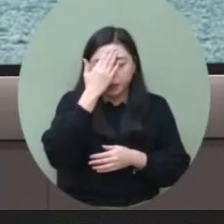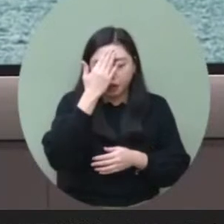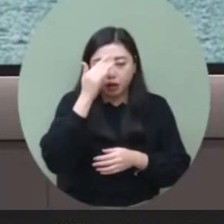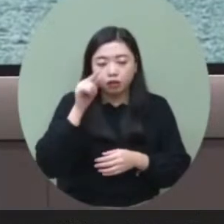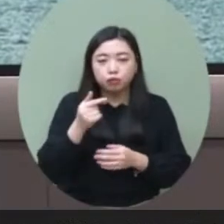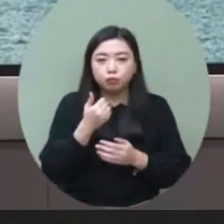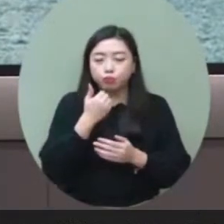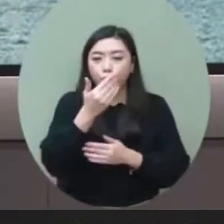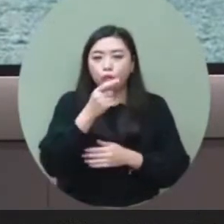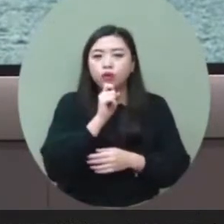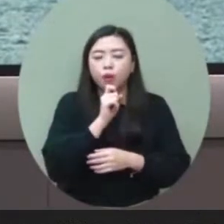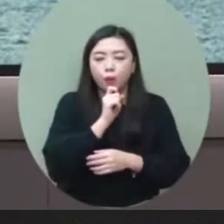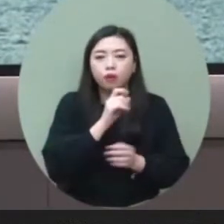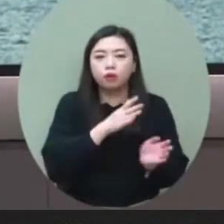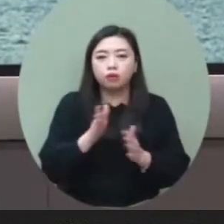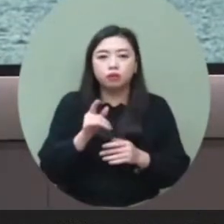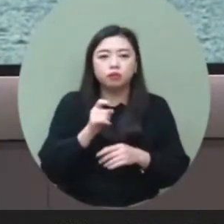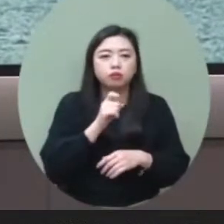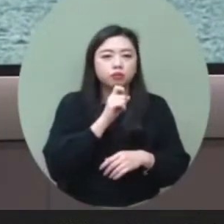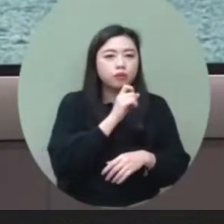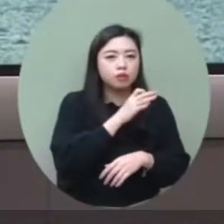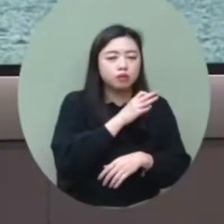8,013 reported cases yesterday.